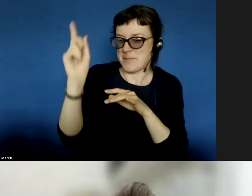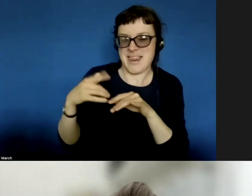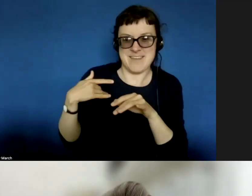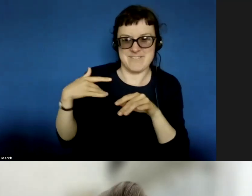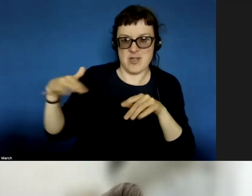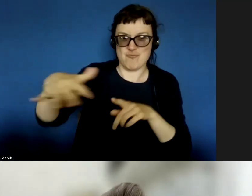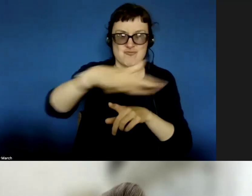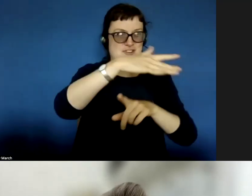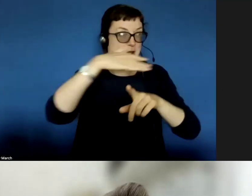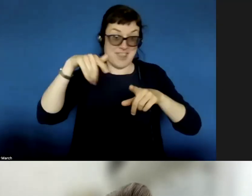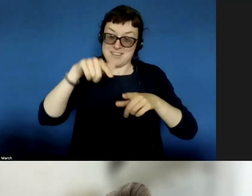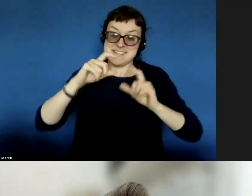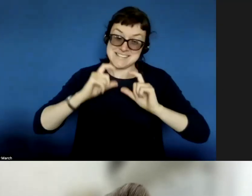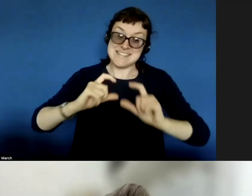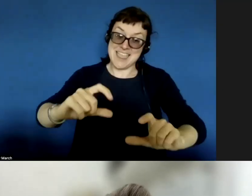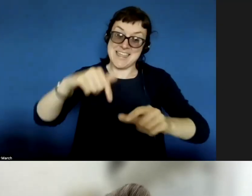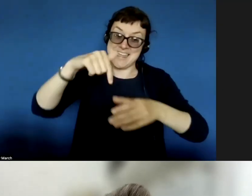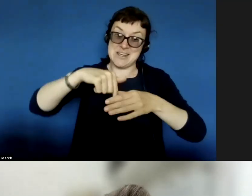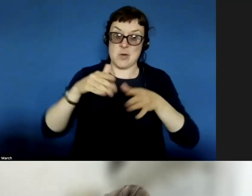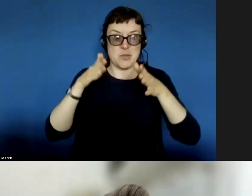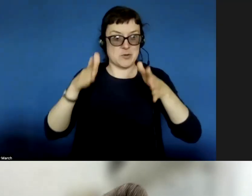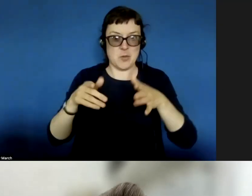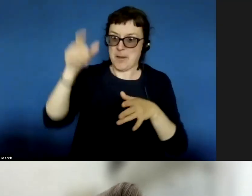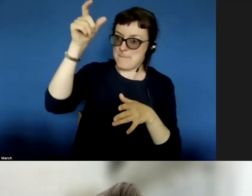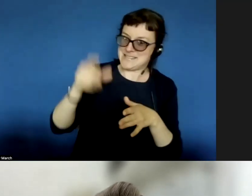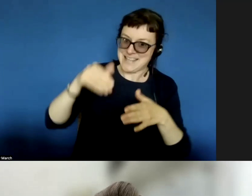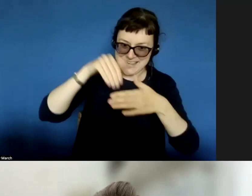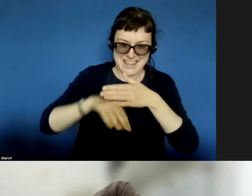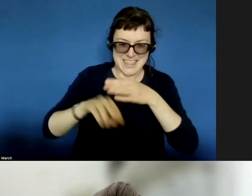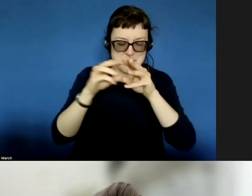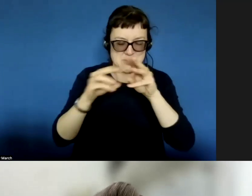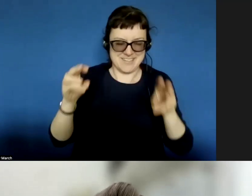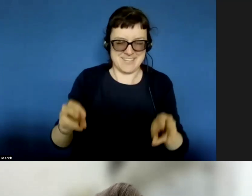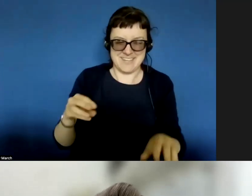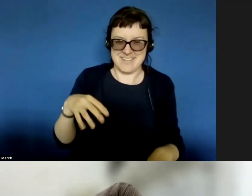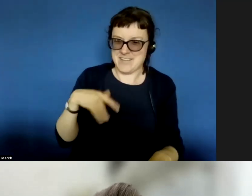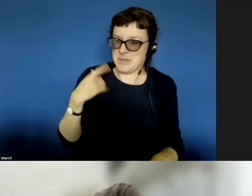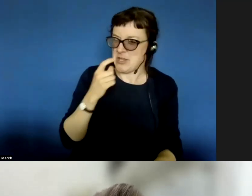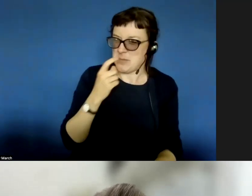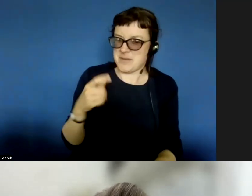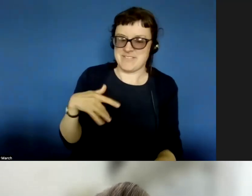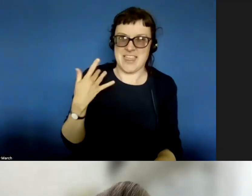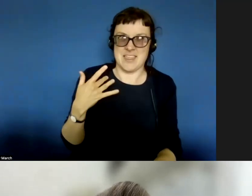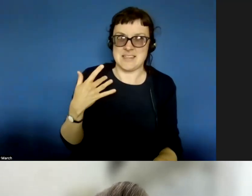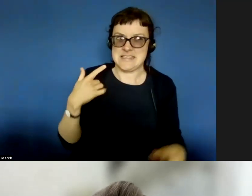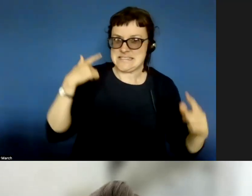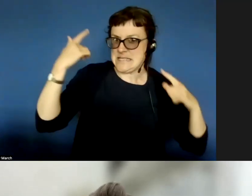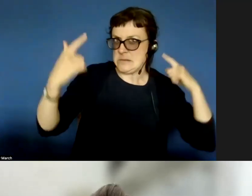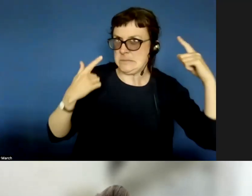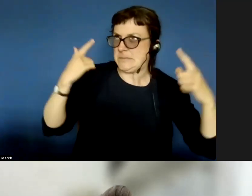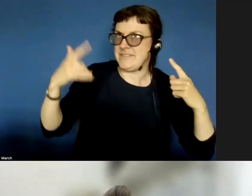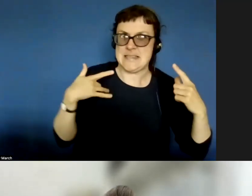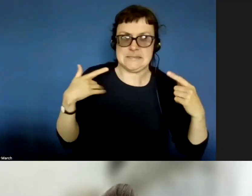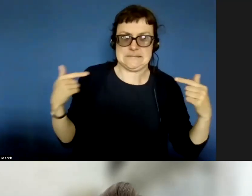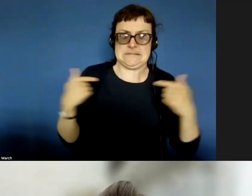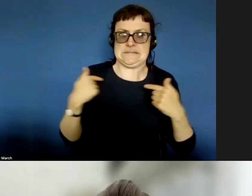it's an active hospital site and they can come into the museum, and that kind of very oppressive soundscape would, you